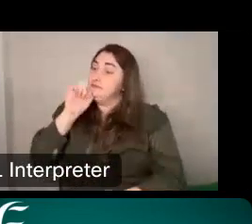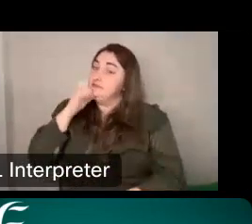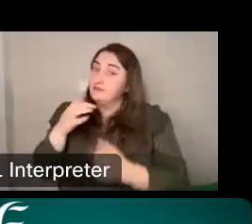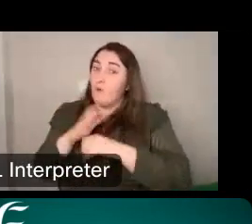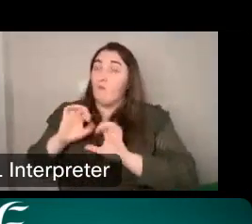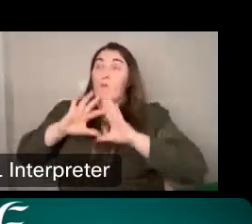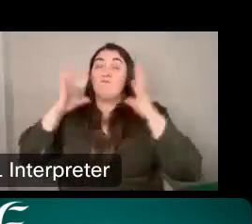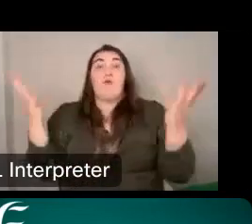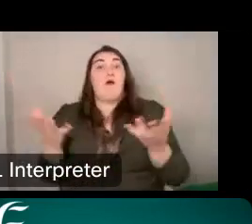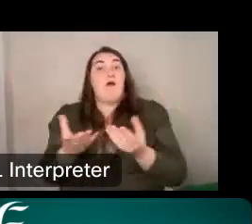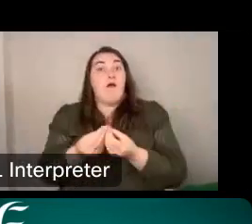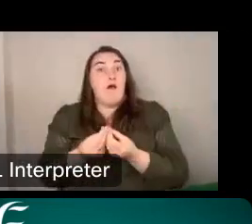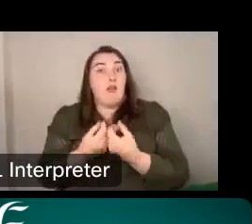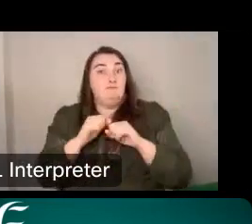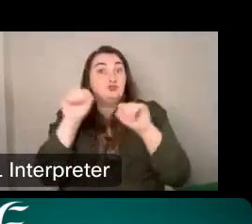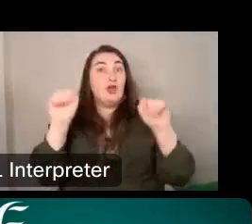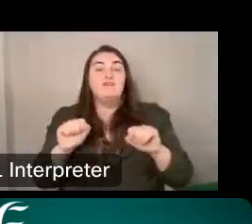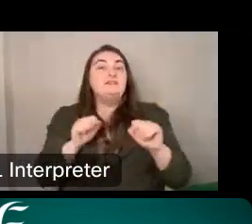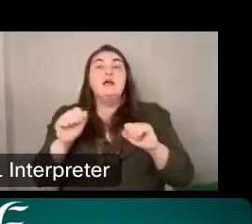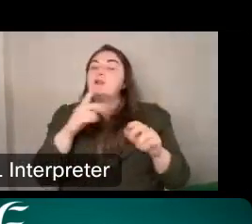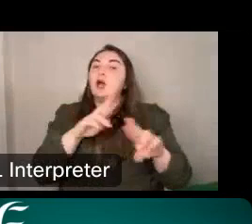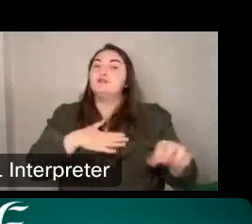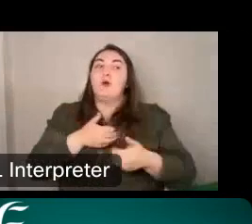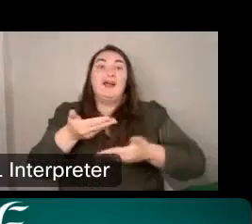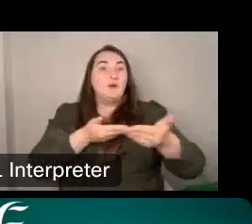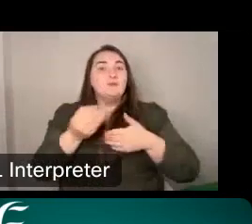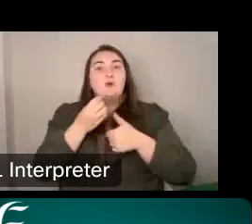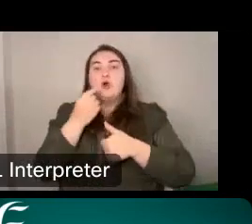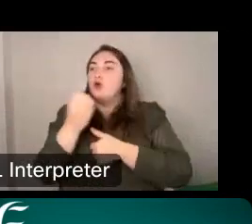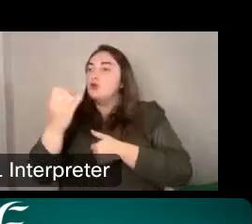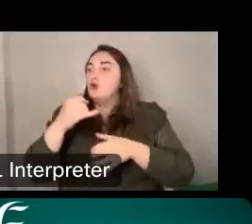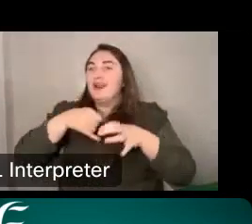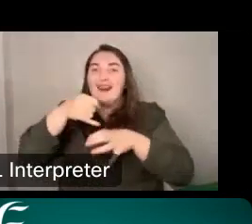service, not just for the counselling, but for our other clinical services too.